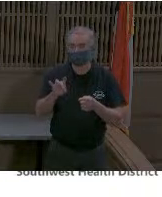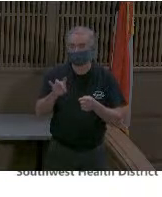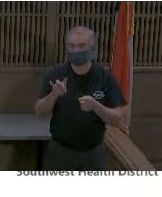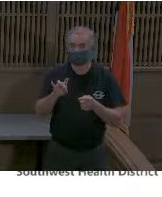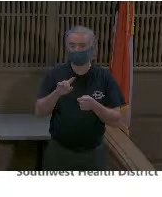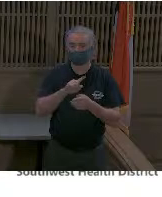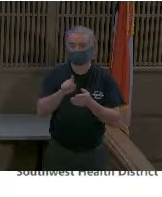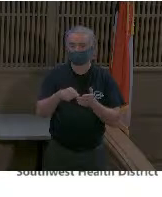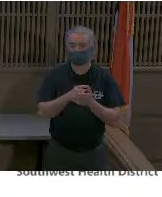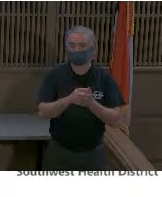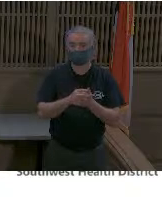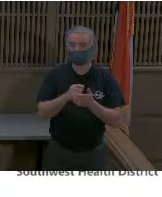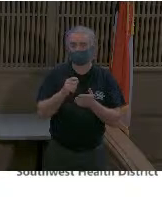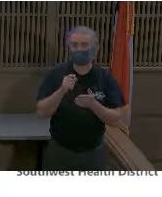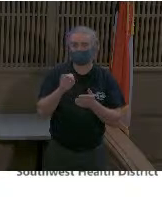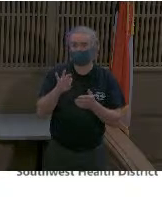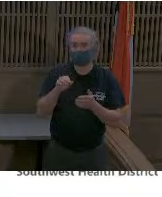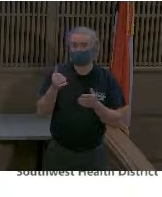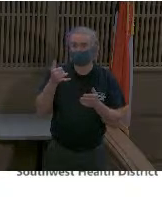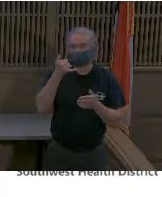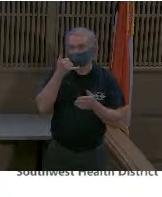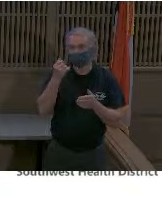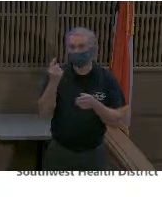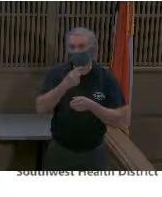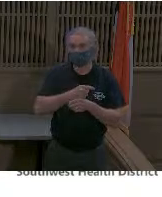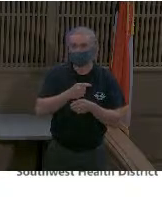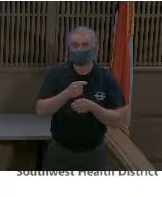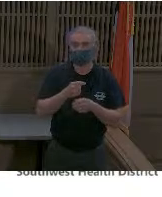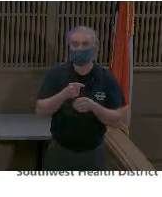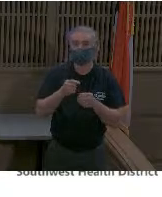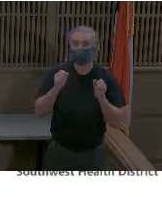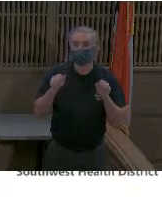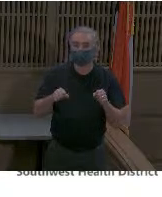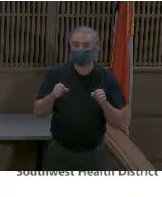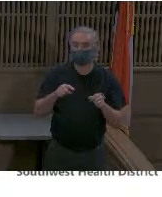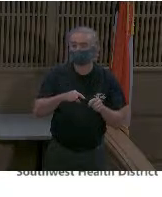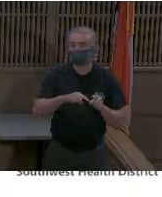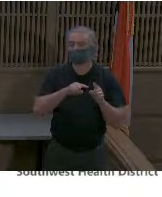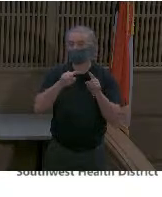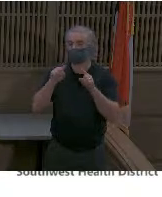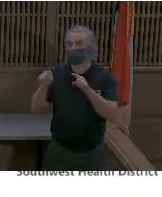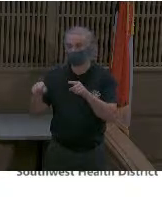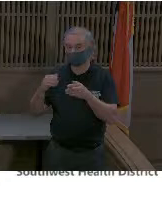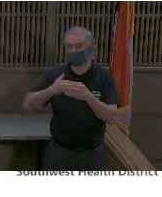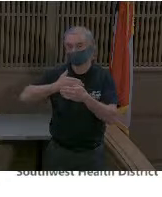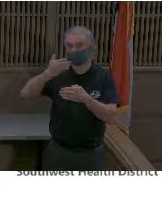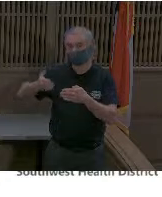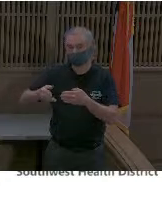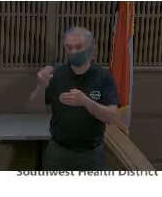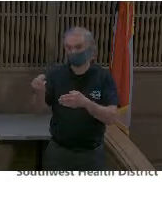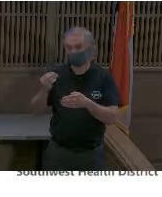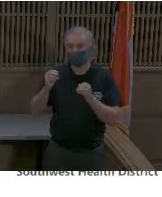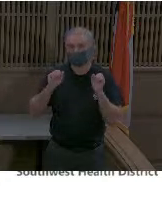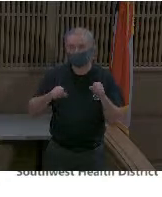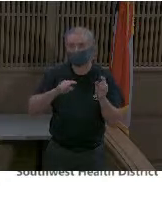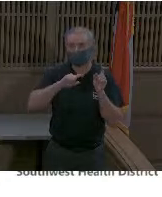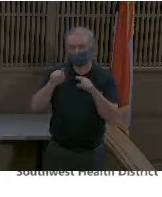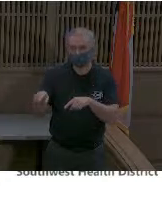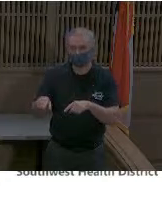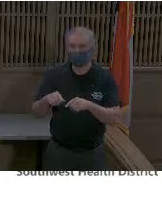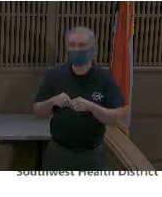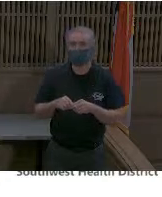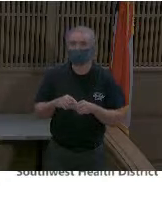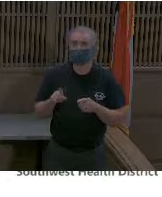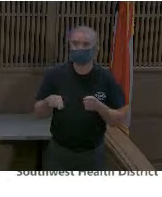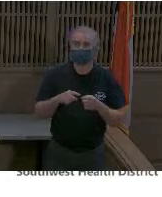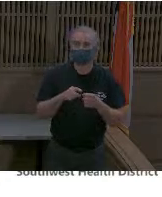this coming Monday. So you don't have to wait very long for your appointment. When you